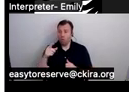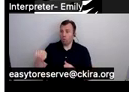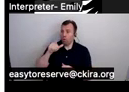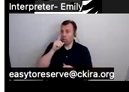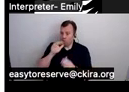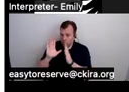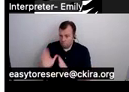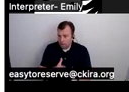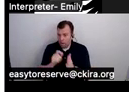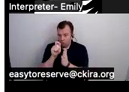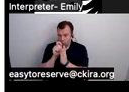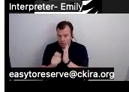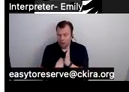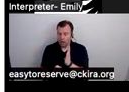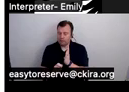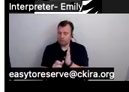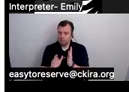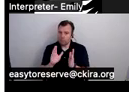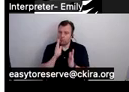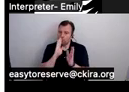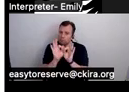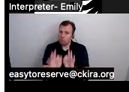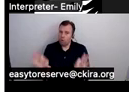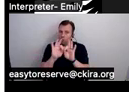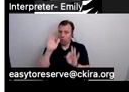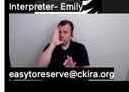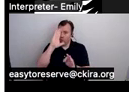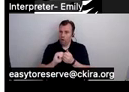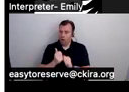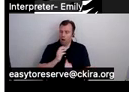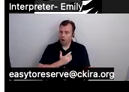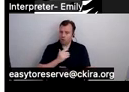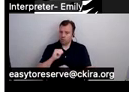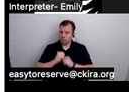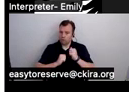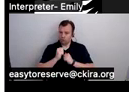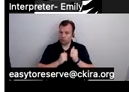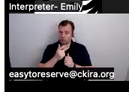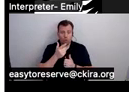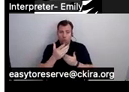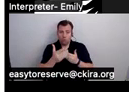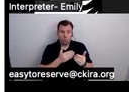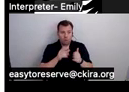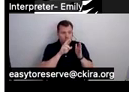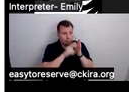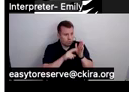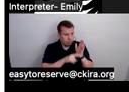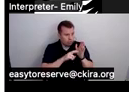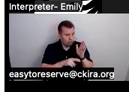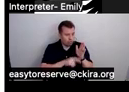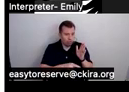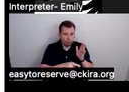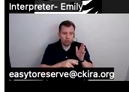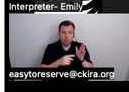that it's good to know, how NIH is structured so that whatever research that we're doing, that it